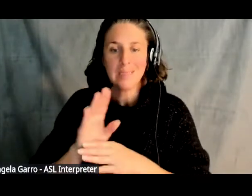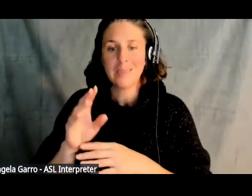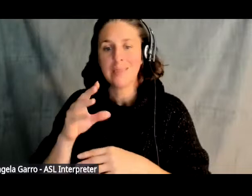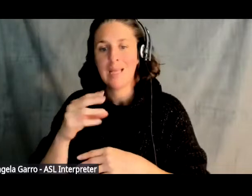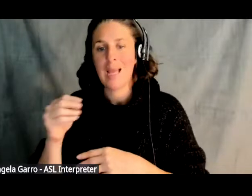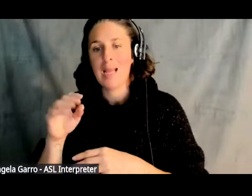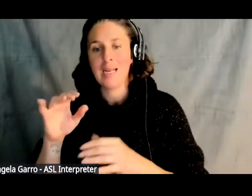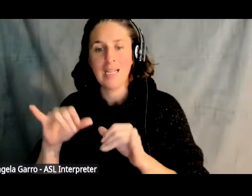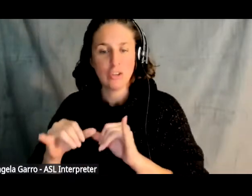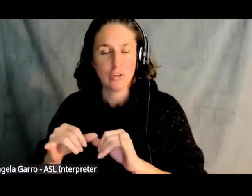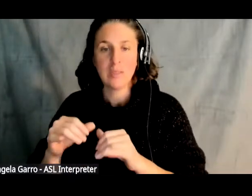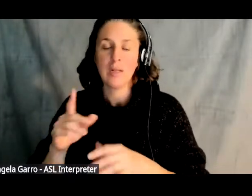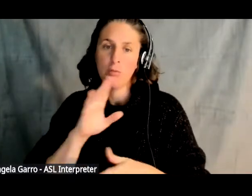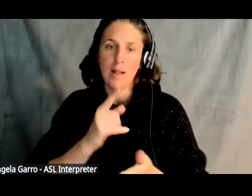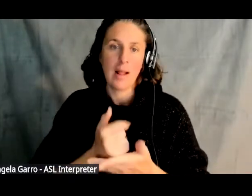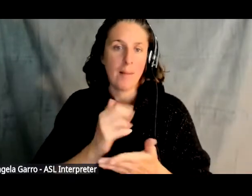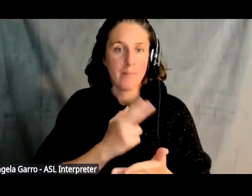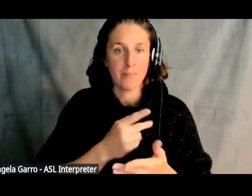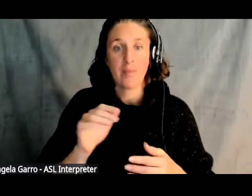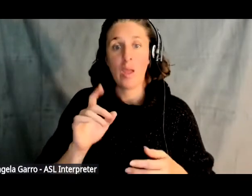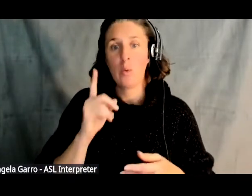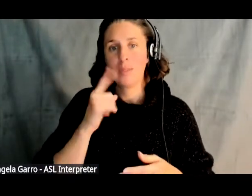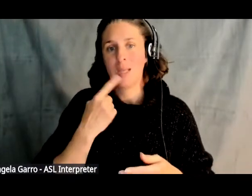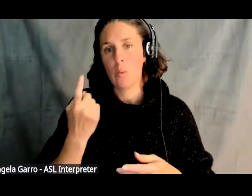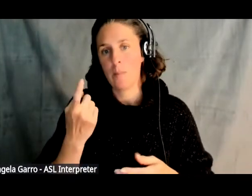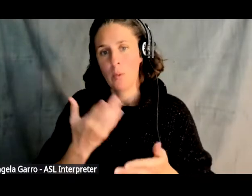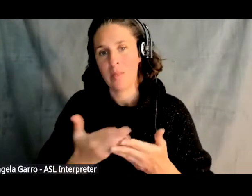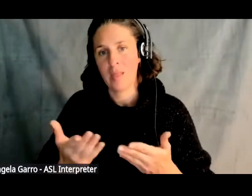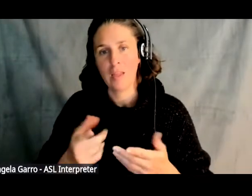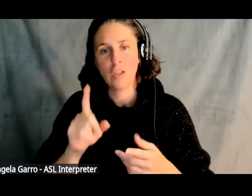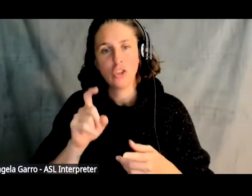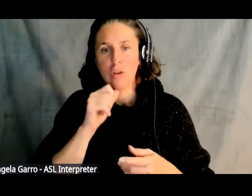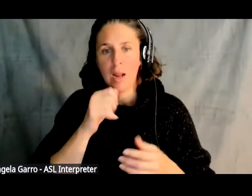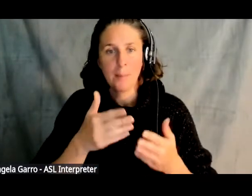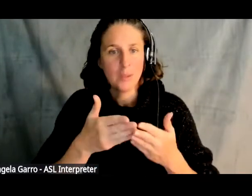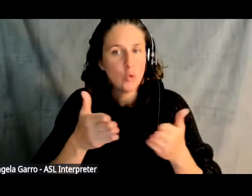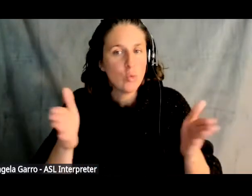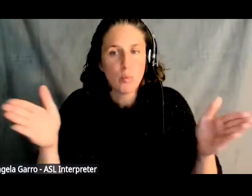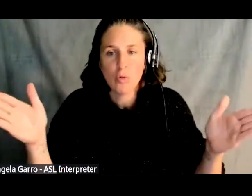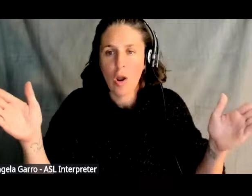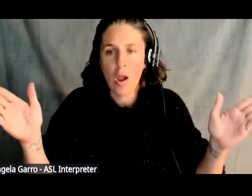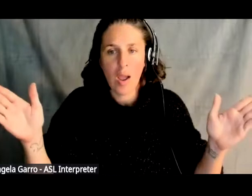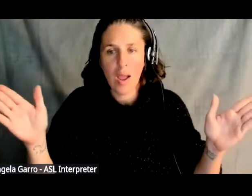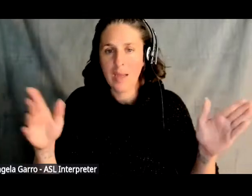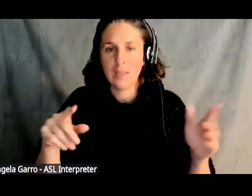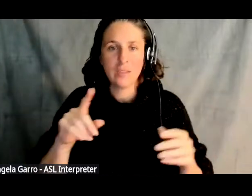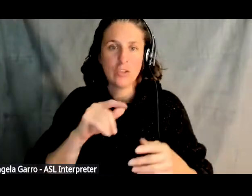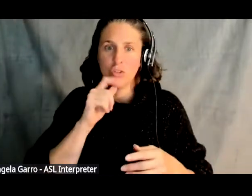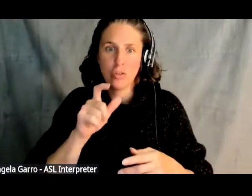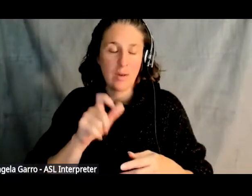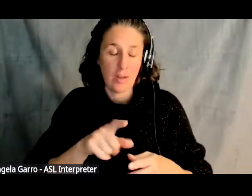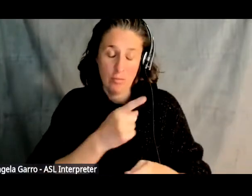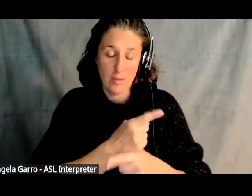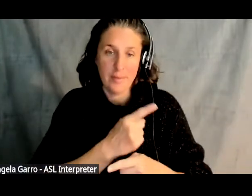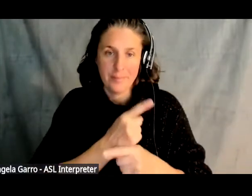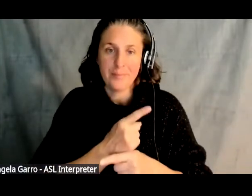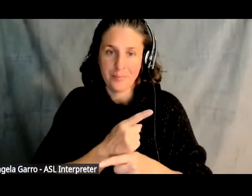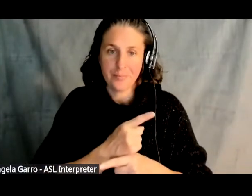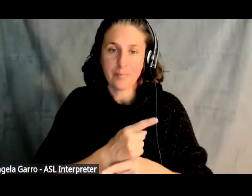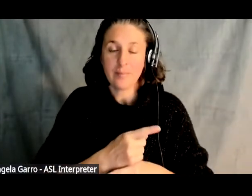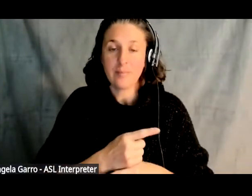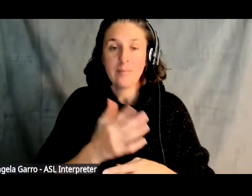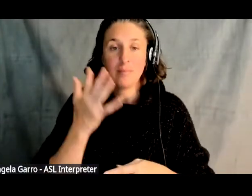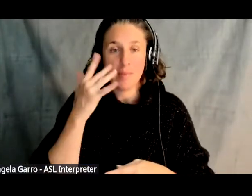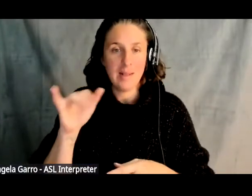more thing that these classes, like I said, they shouldn't be like too broad but specific. And that's right, because back in